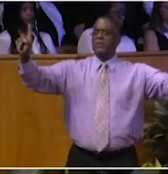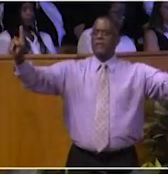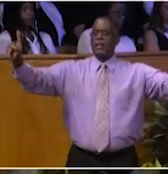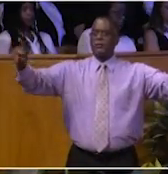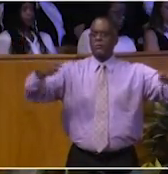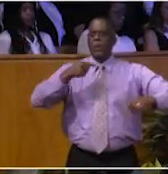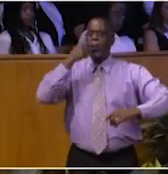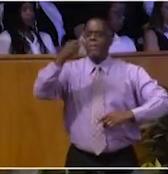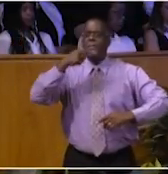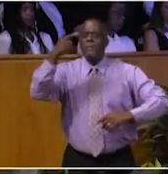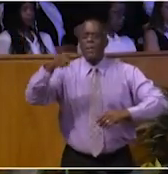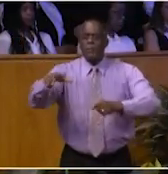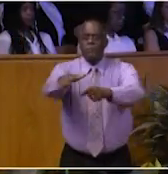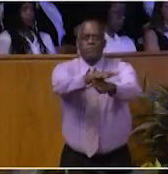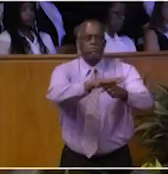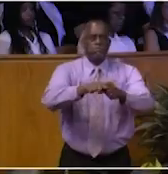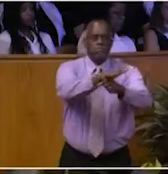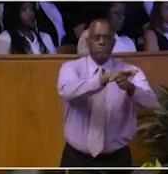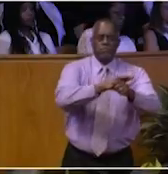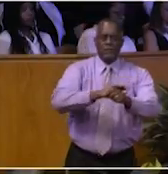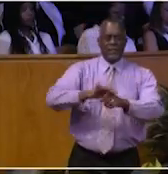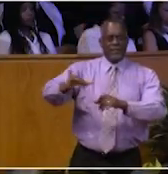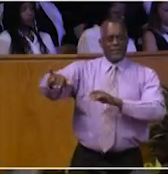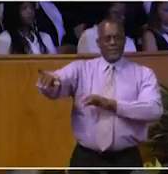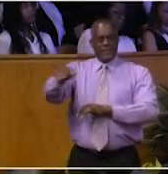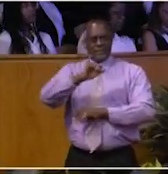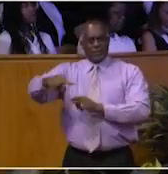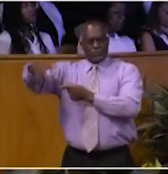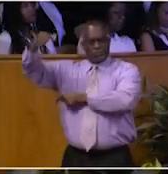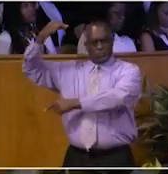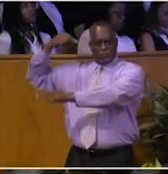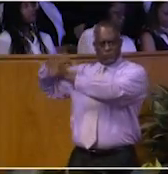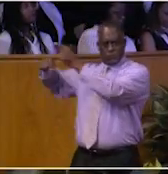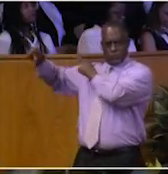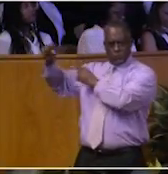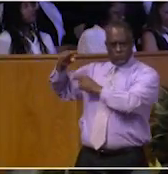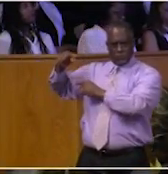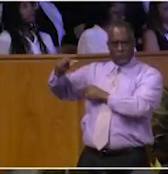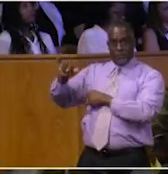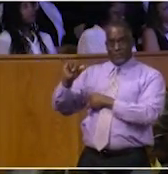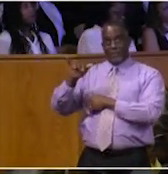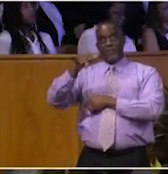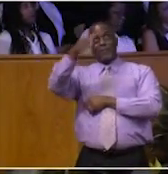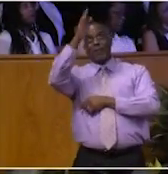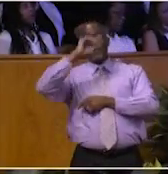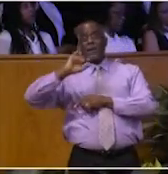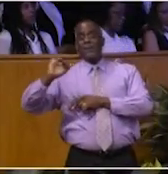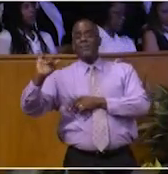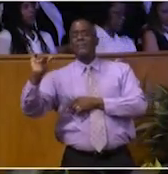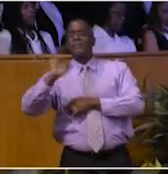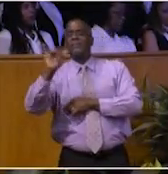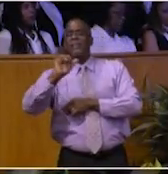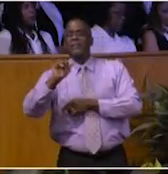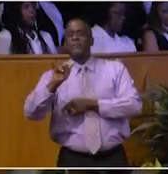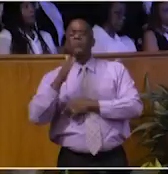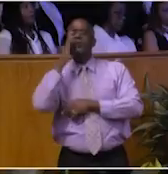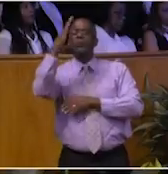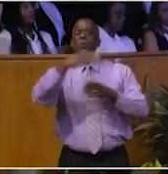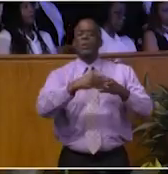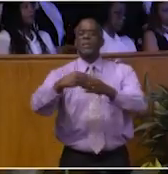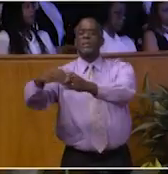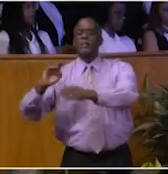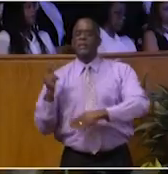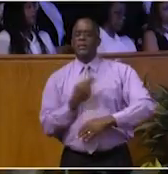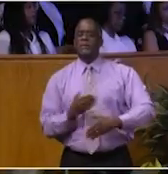brought Moses and Joshua out of Egypt is the same God who will lead us once again to